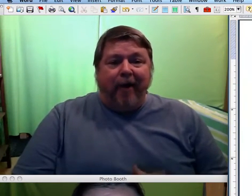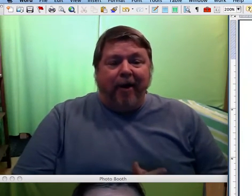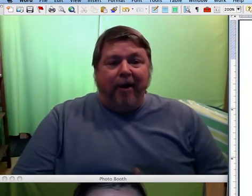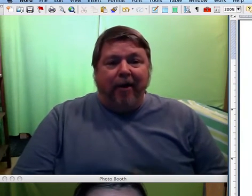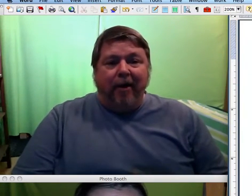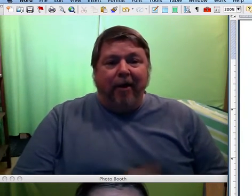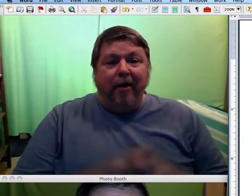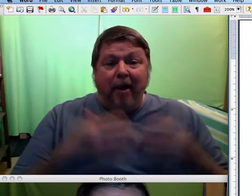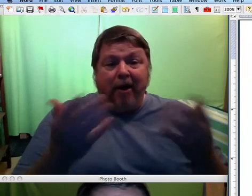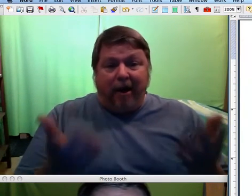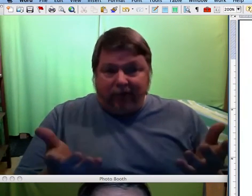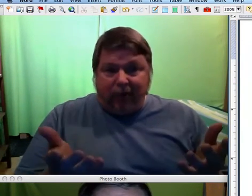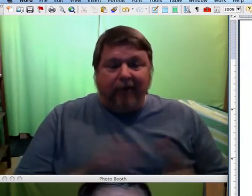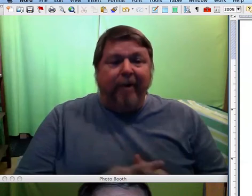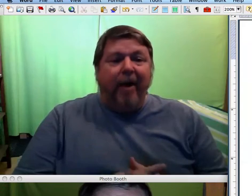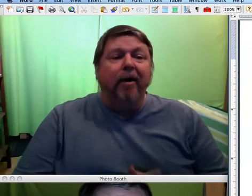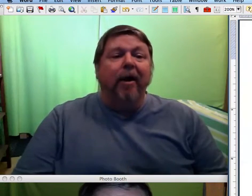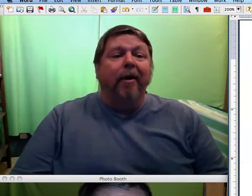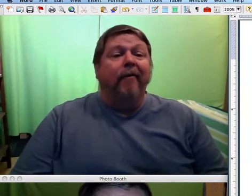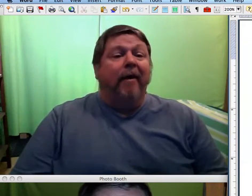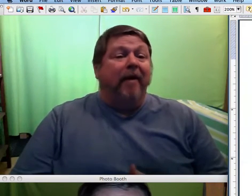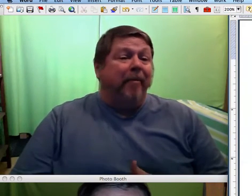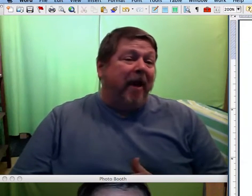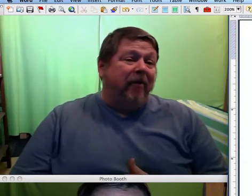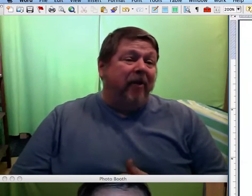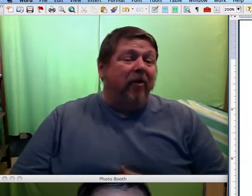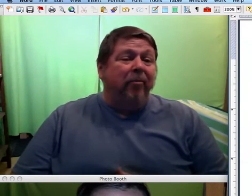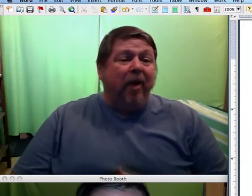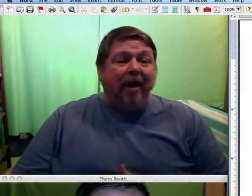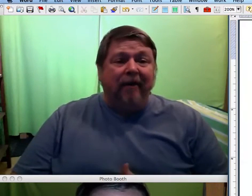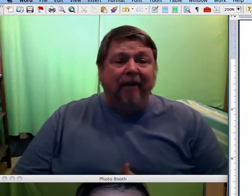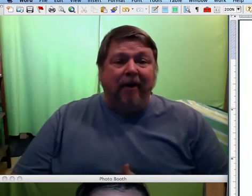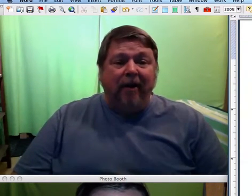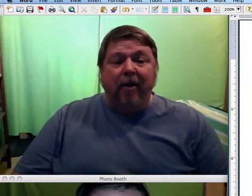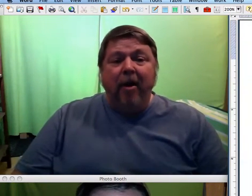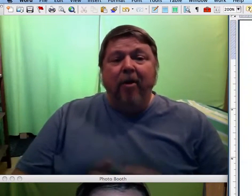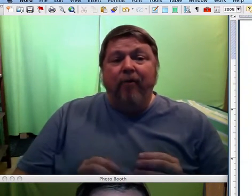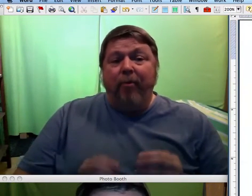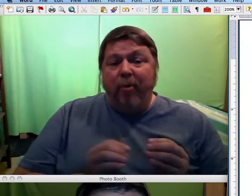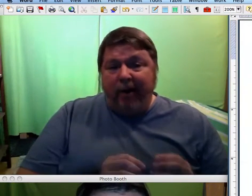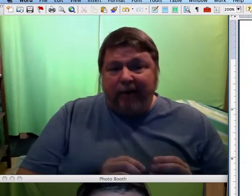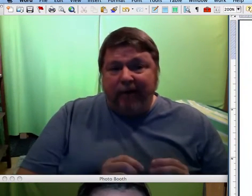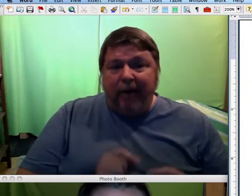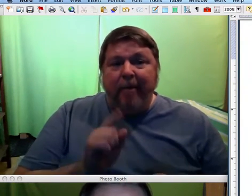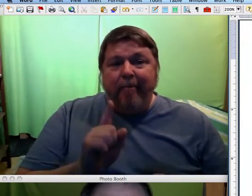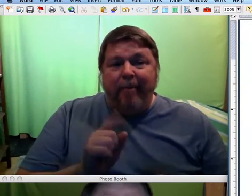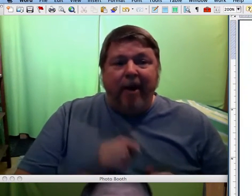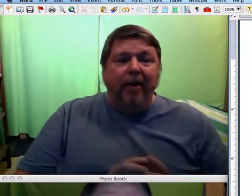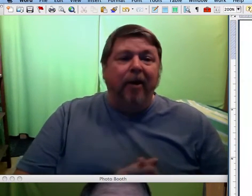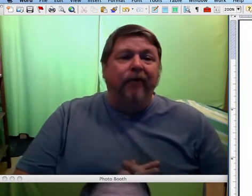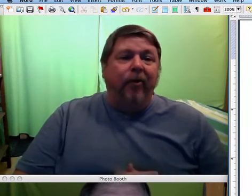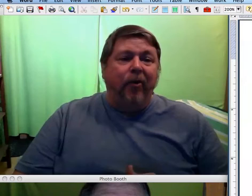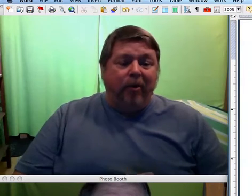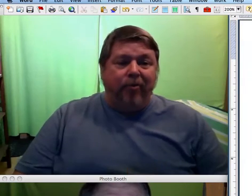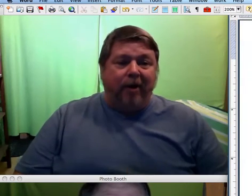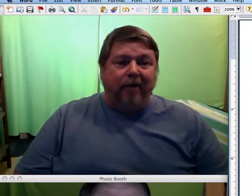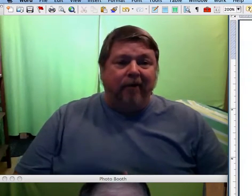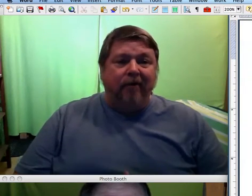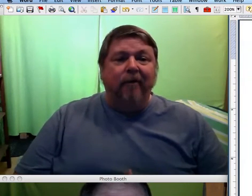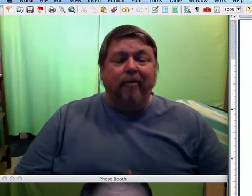be providing anything lecture-wise about it. In fact, I'm not asking you to practice anything for points, but if you